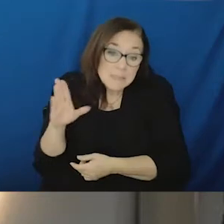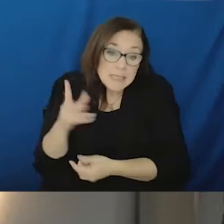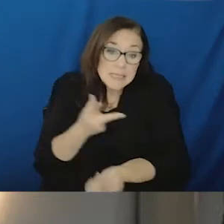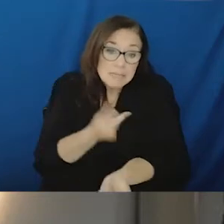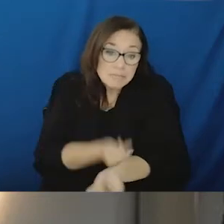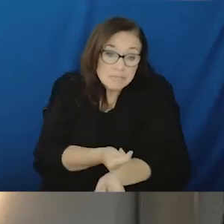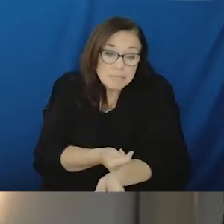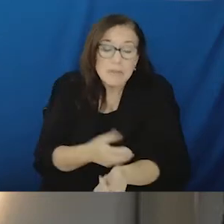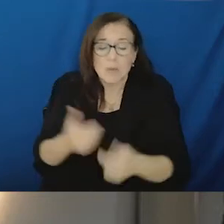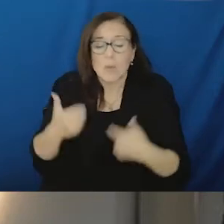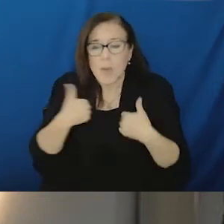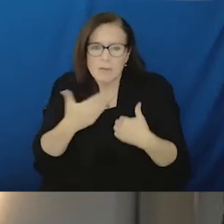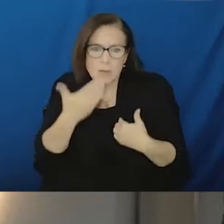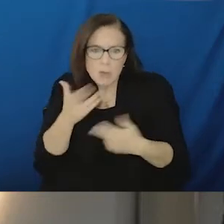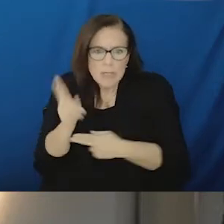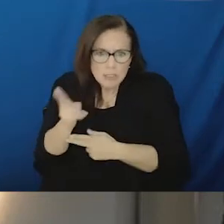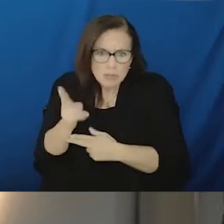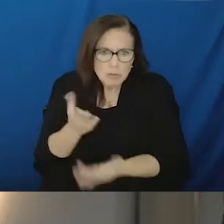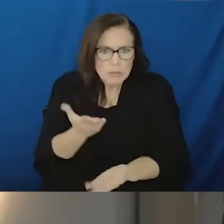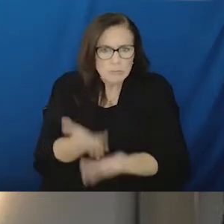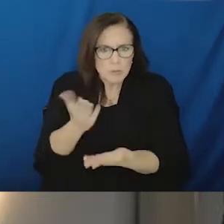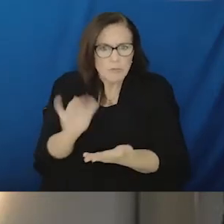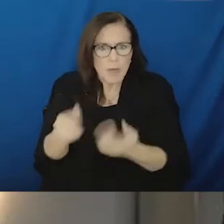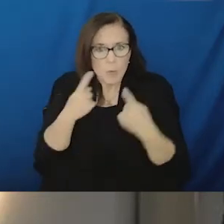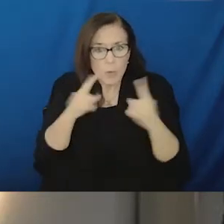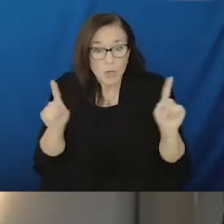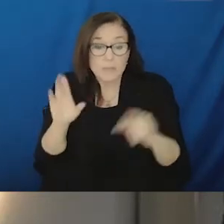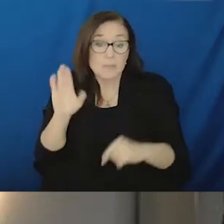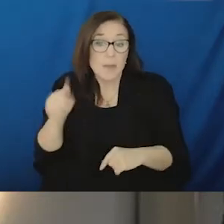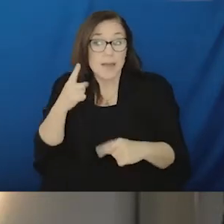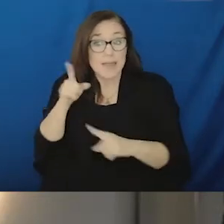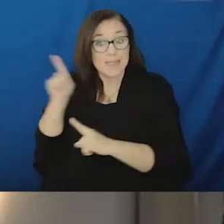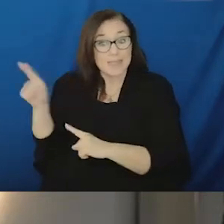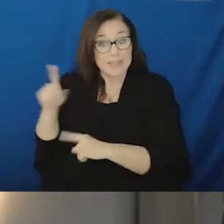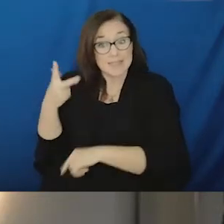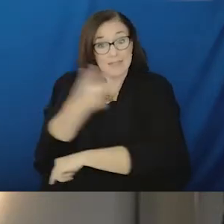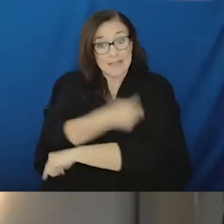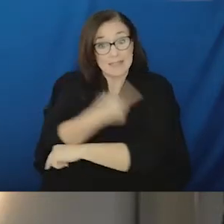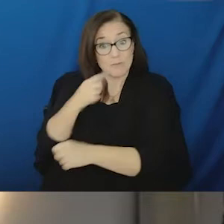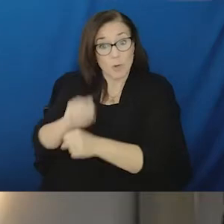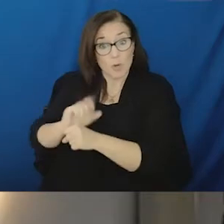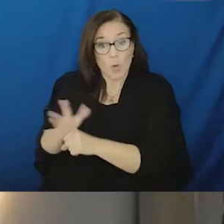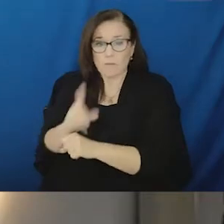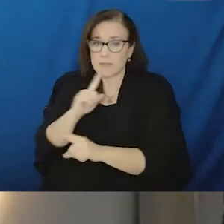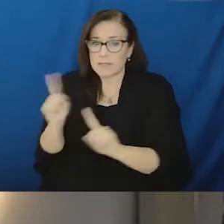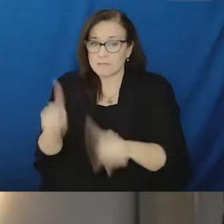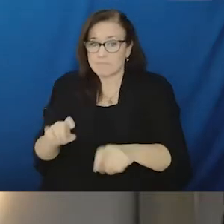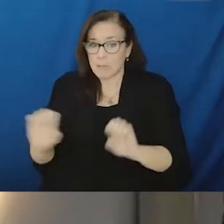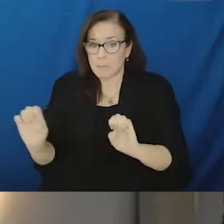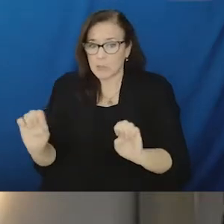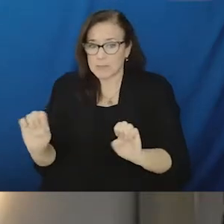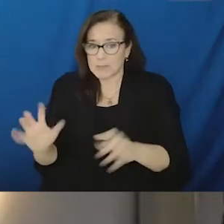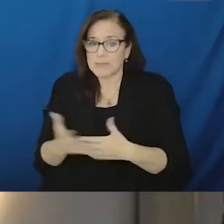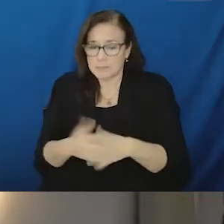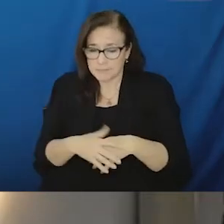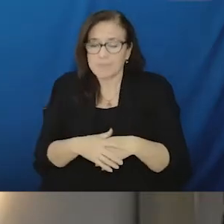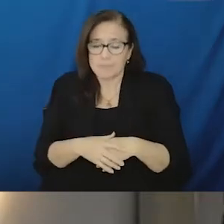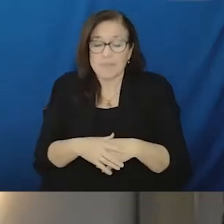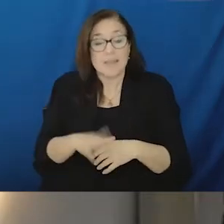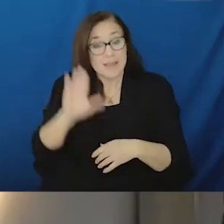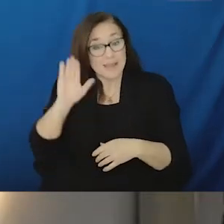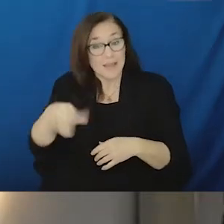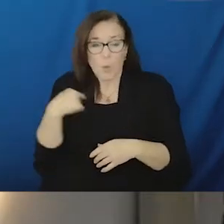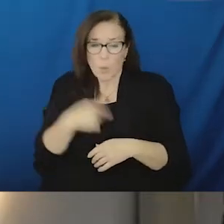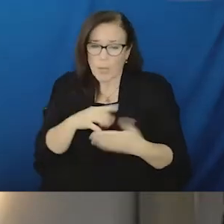good history with, but under emergency authorization, that is not an option, I understand legally. And as we've learned through the last year, things change